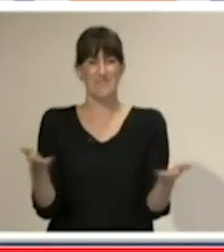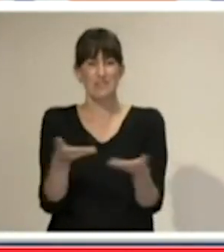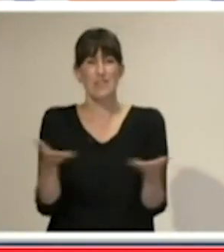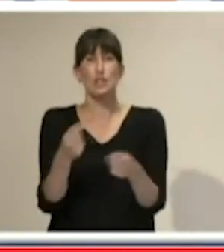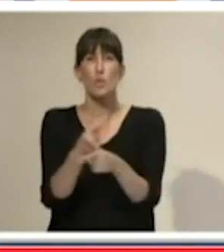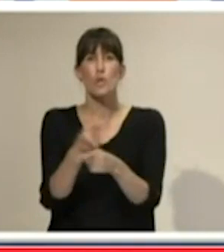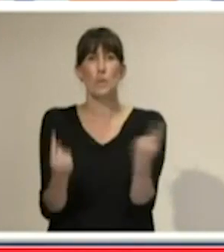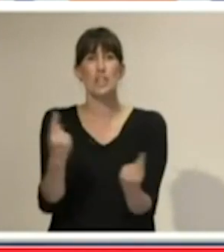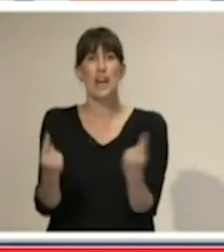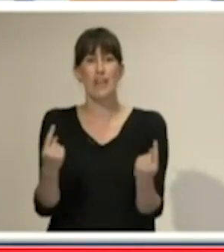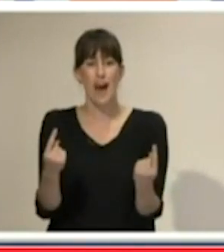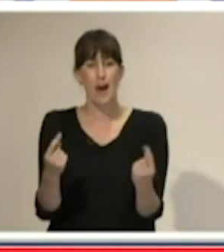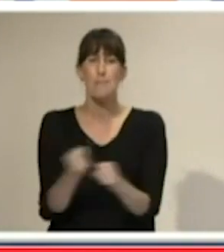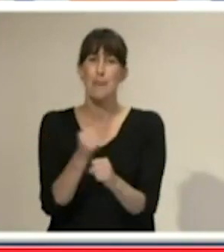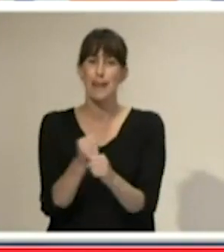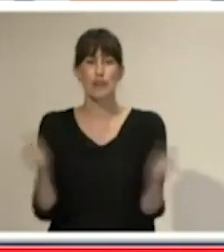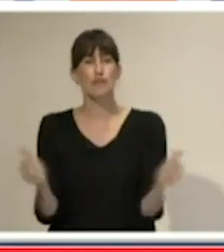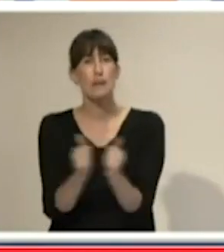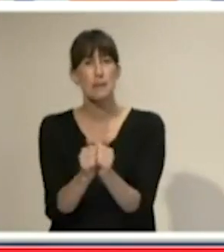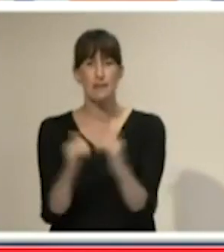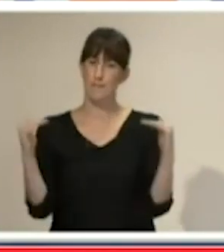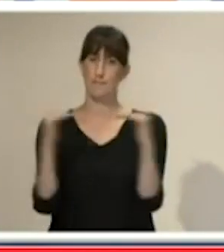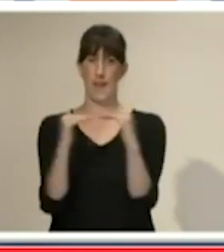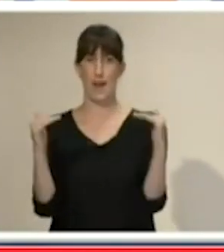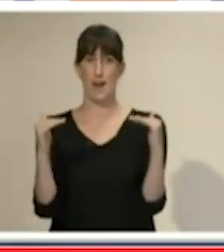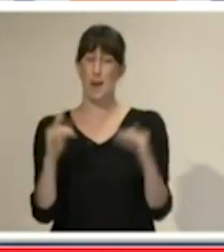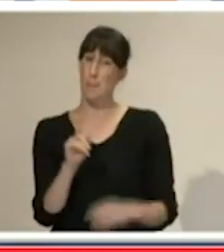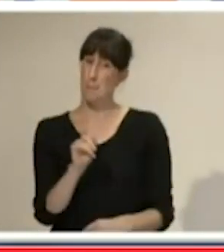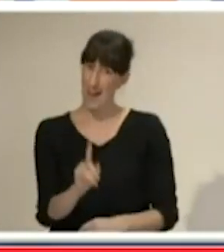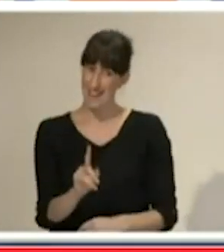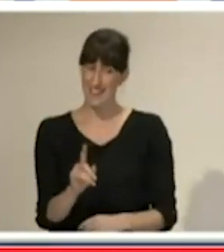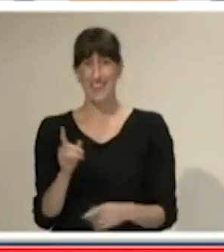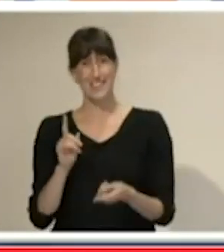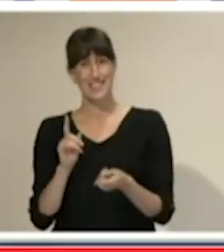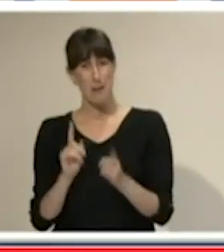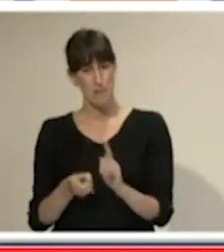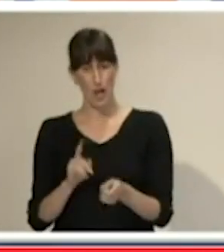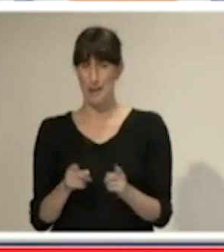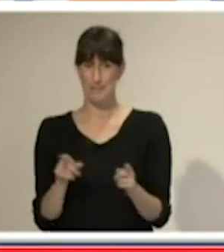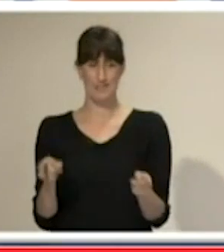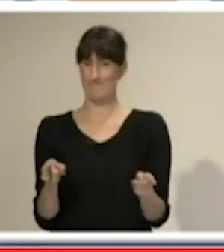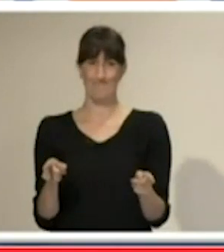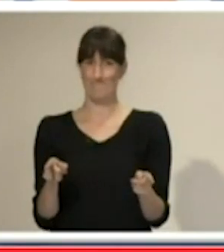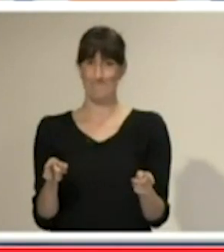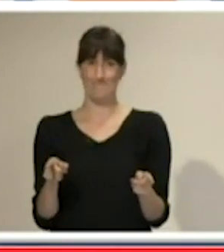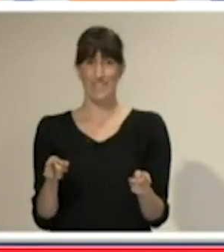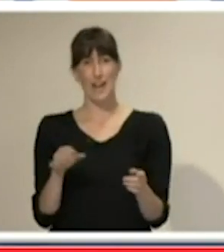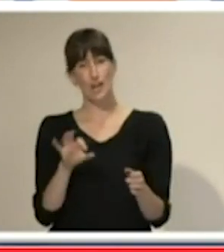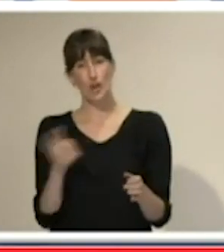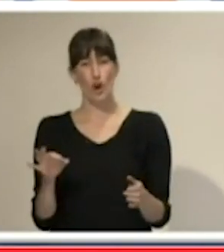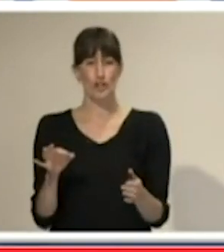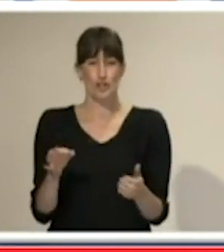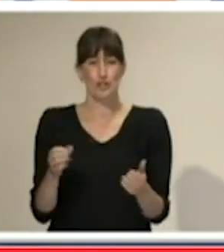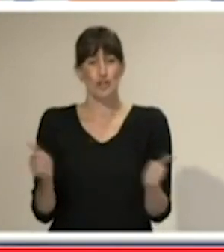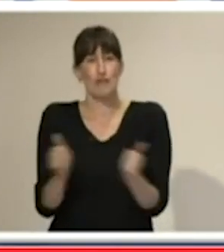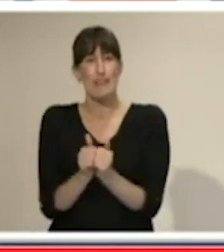However, some parties on both sides of the contract appear unwilling to renegotiate payment terms with officials, advising that some